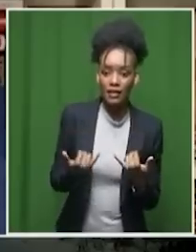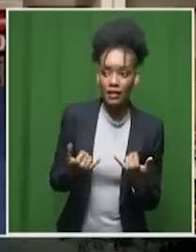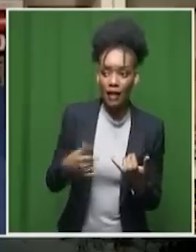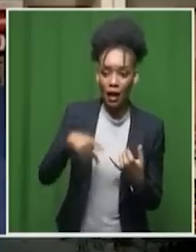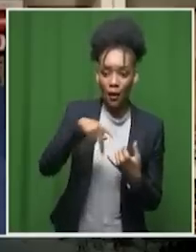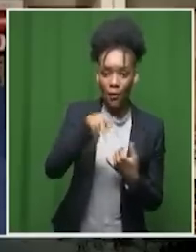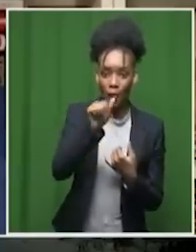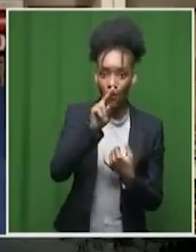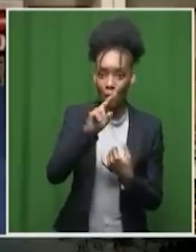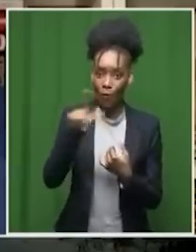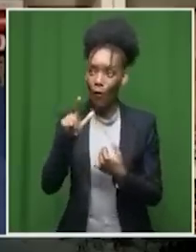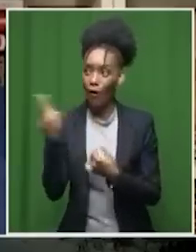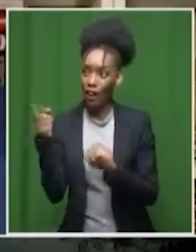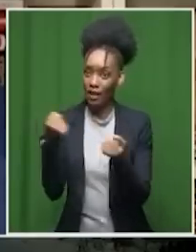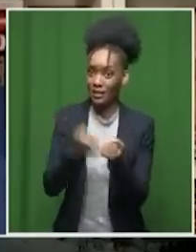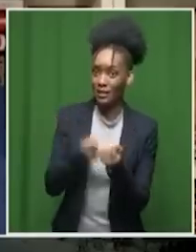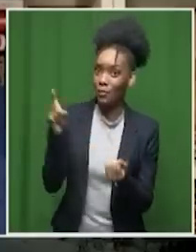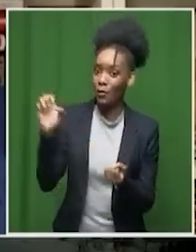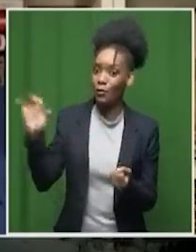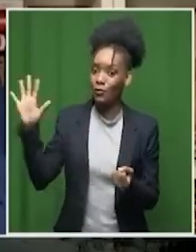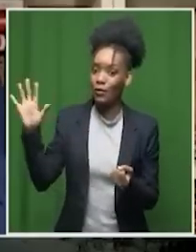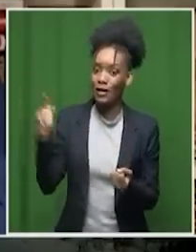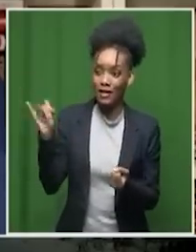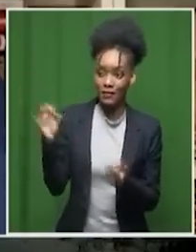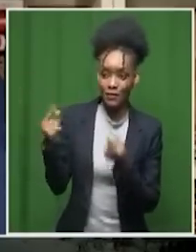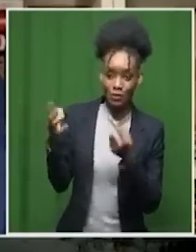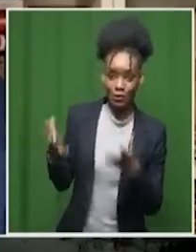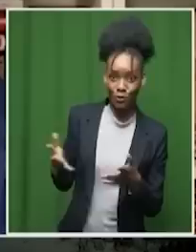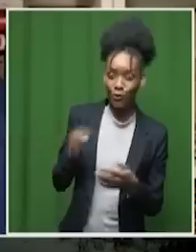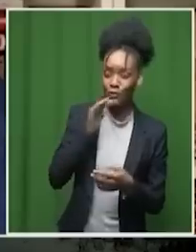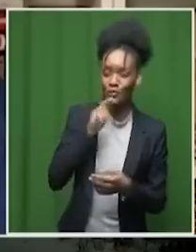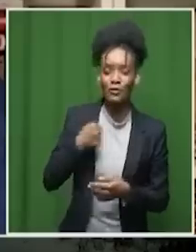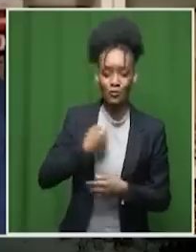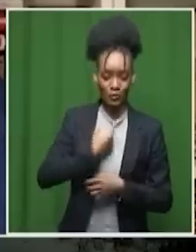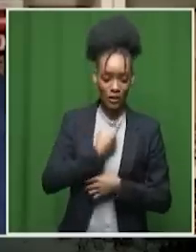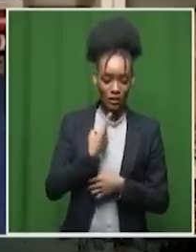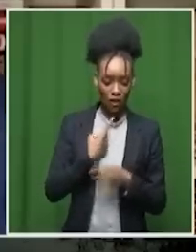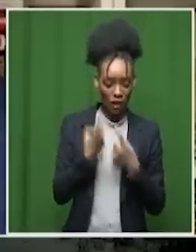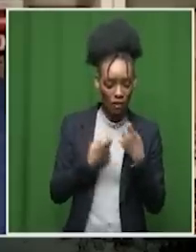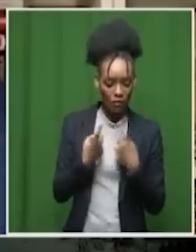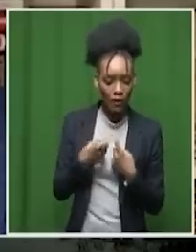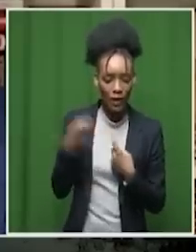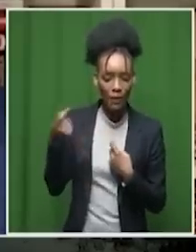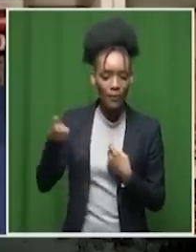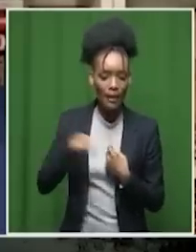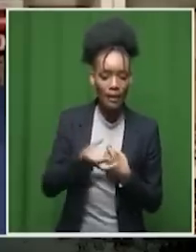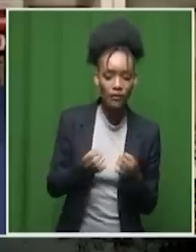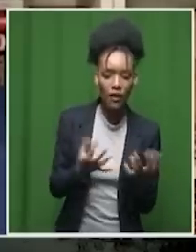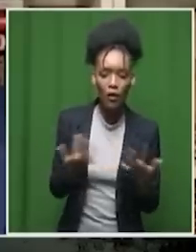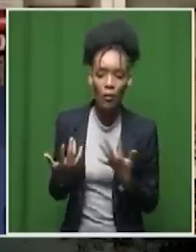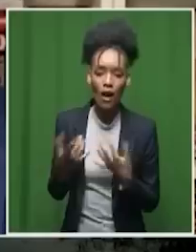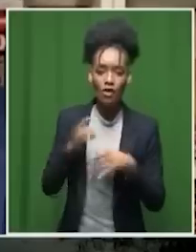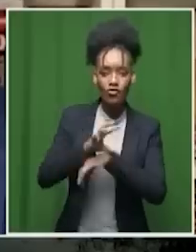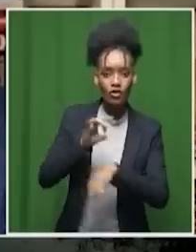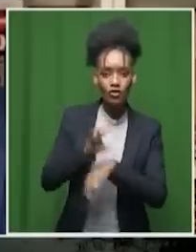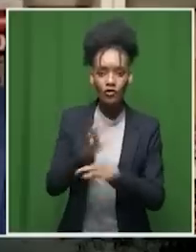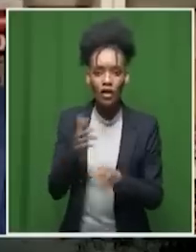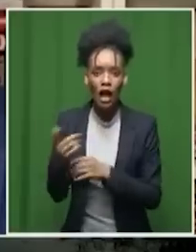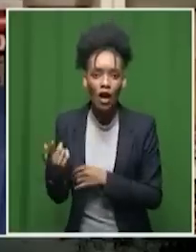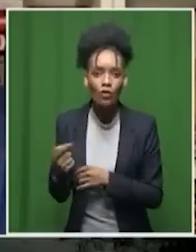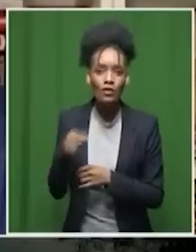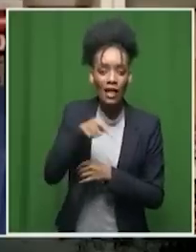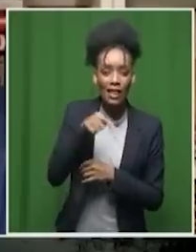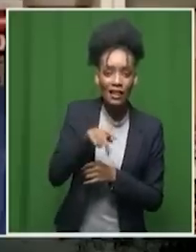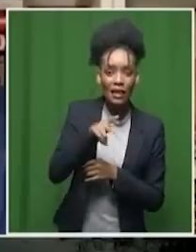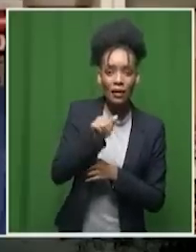Mashatile, because then we have to ask how much money are they raising for him in order to influence him, in order to take certain decisions in